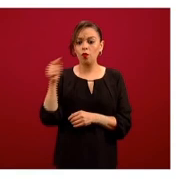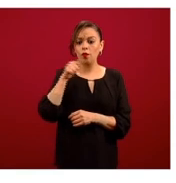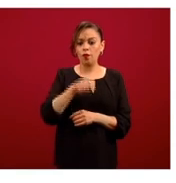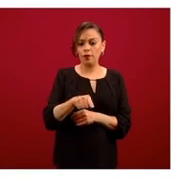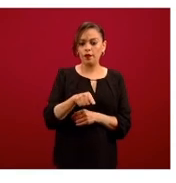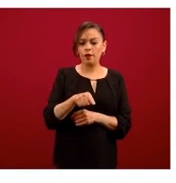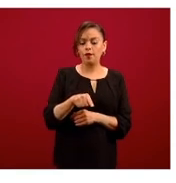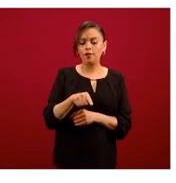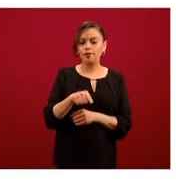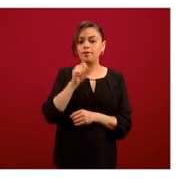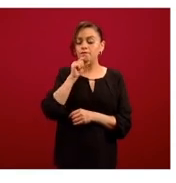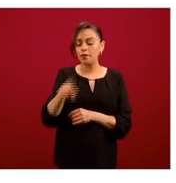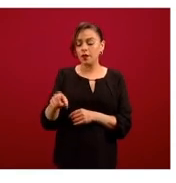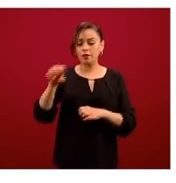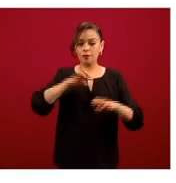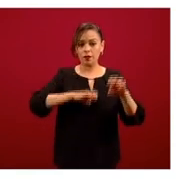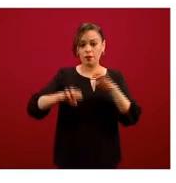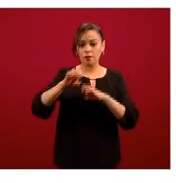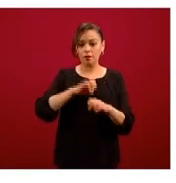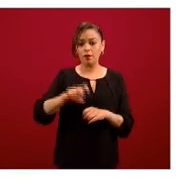company, Zodiac,